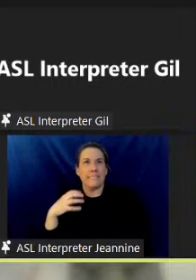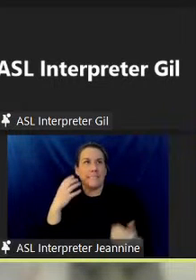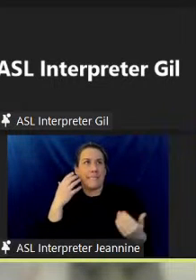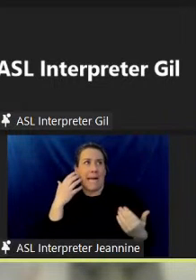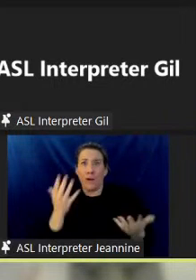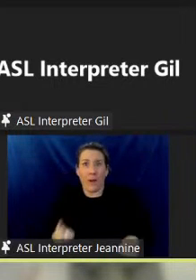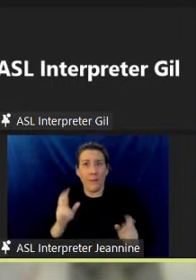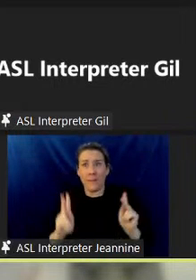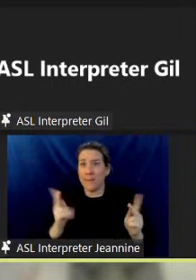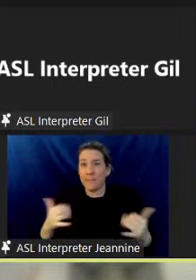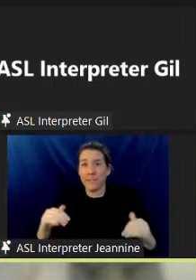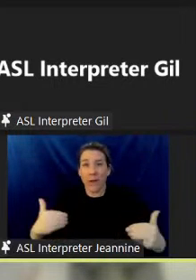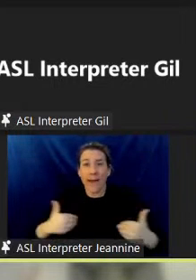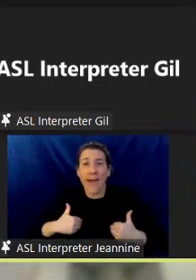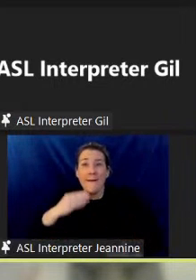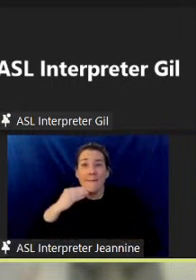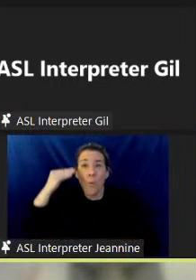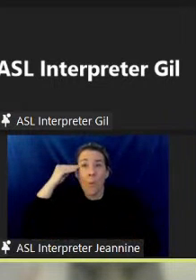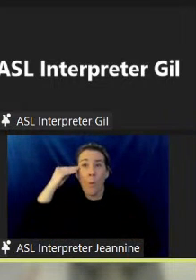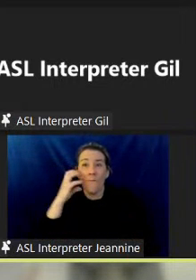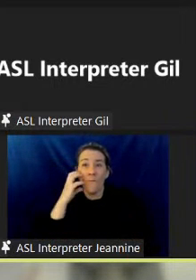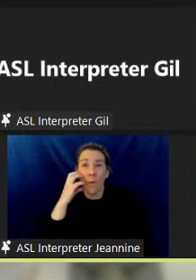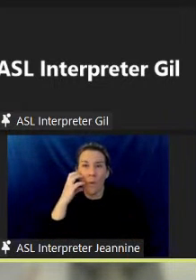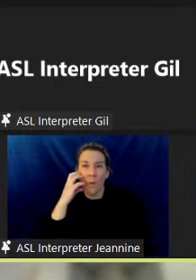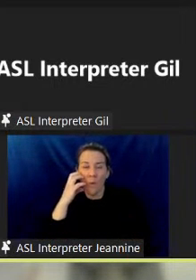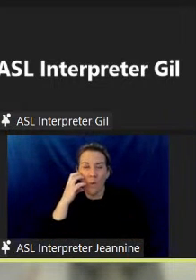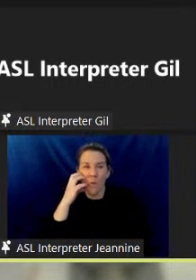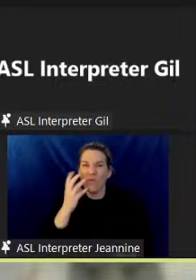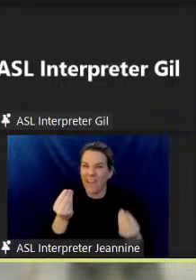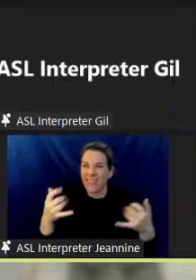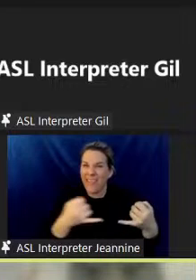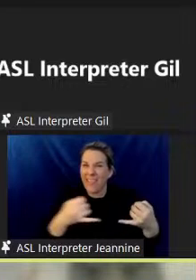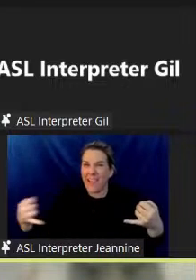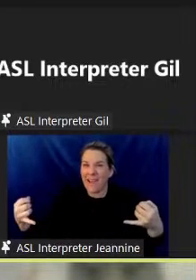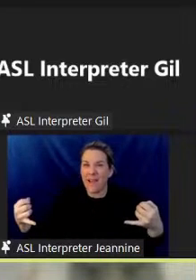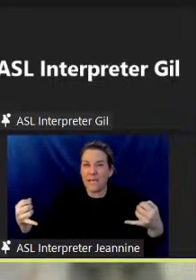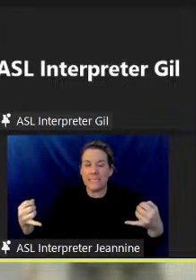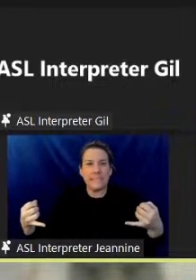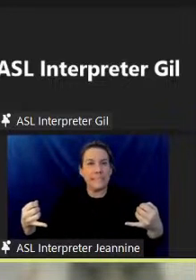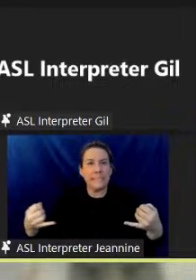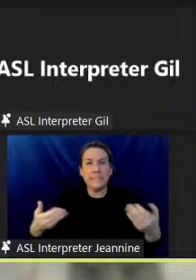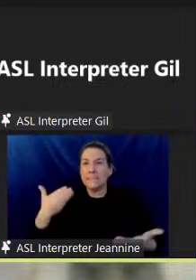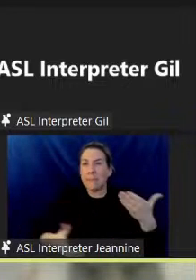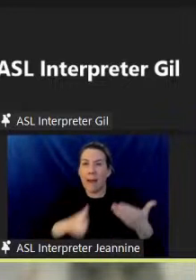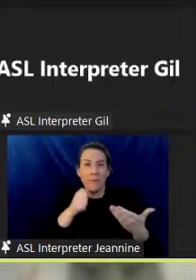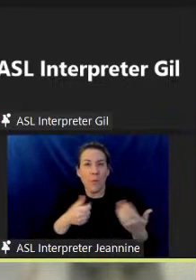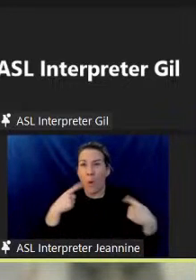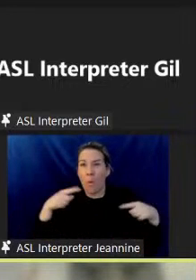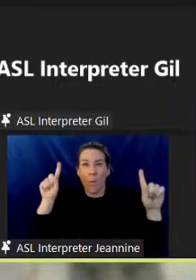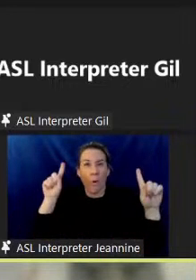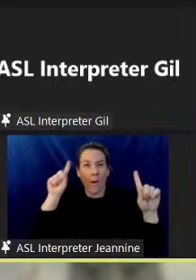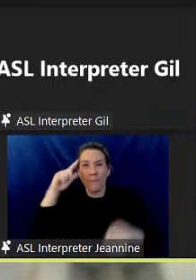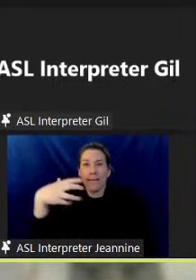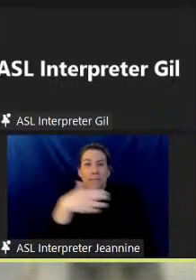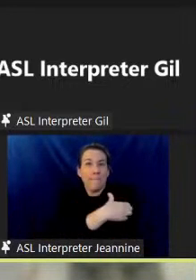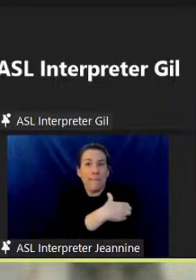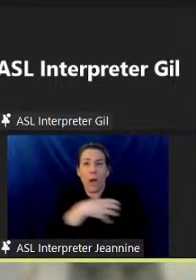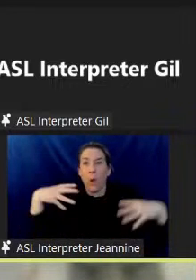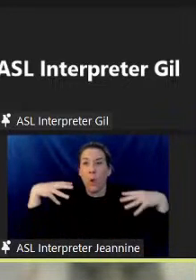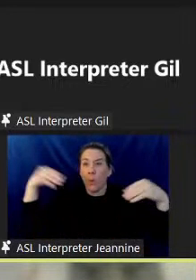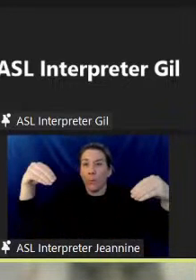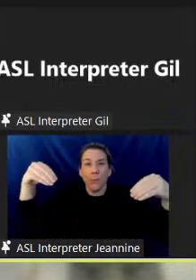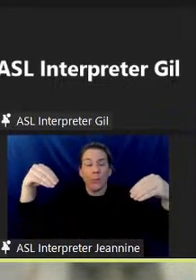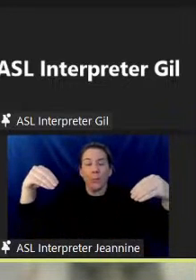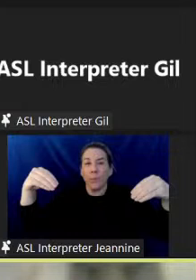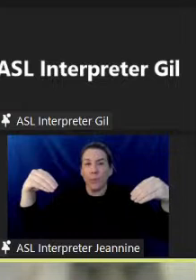still have those. If you have a landline phone, it's likely not going to work at all because of power outages, because of